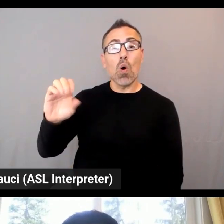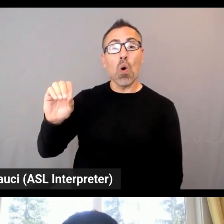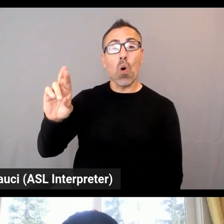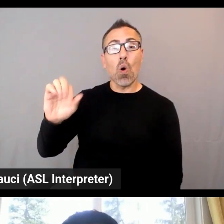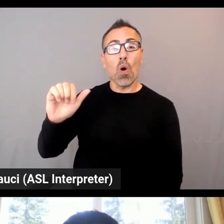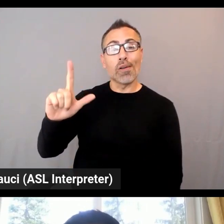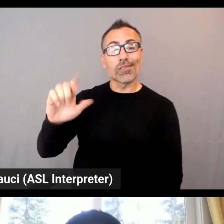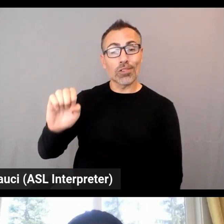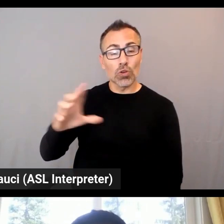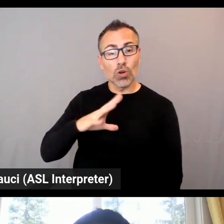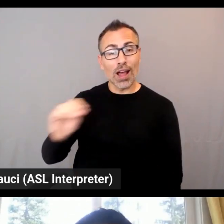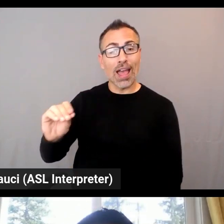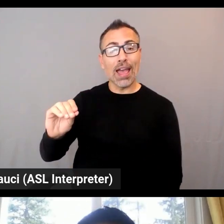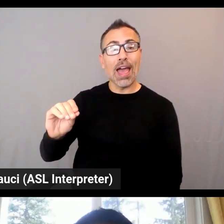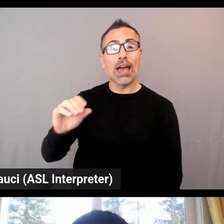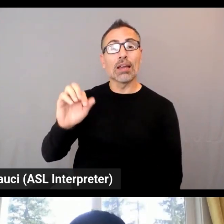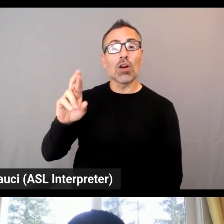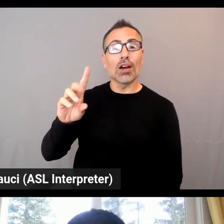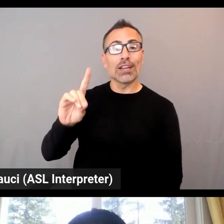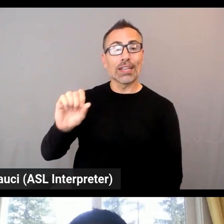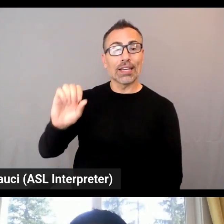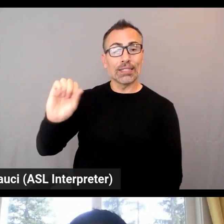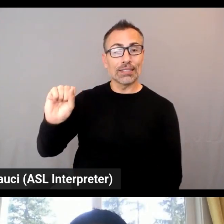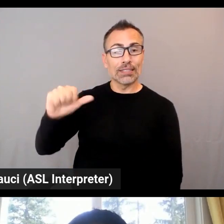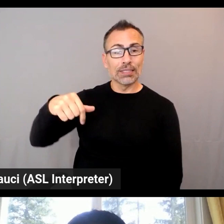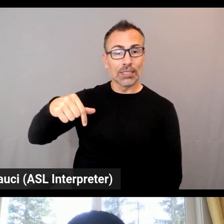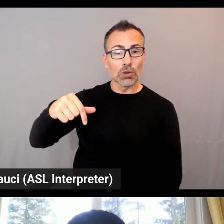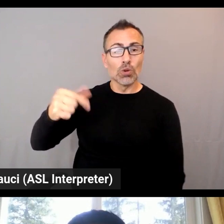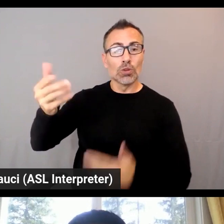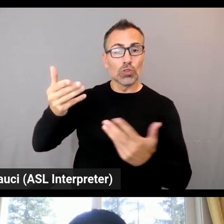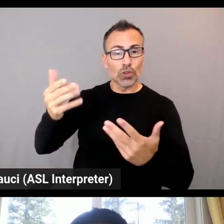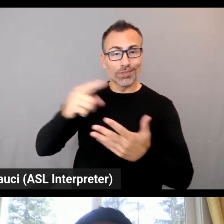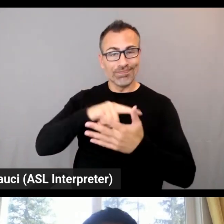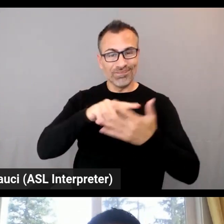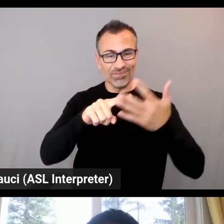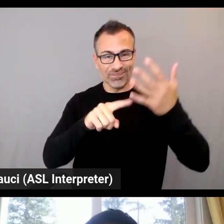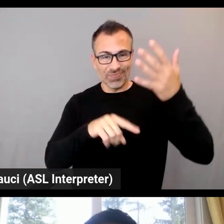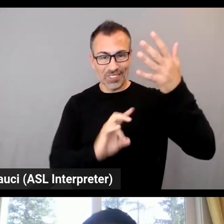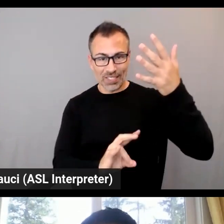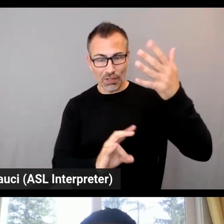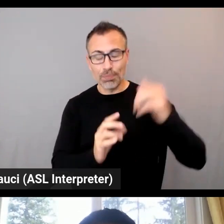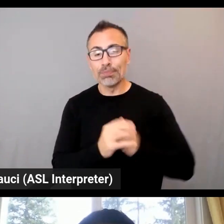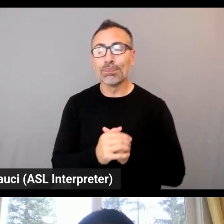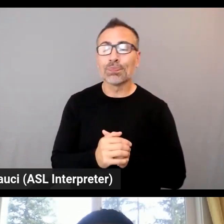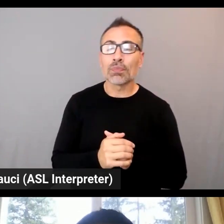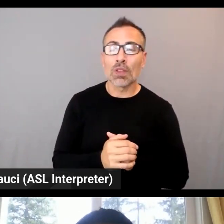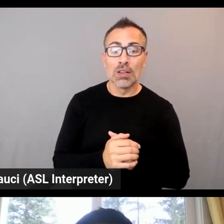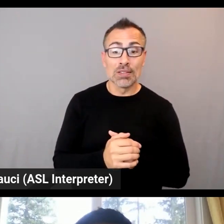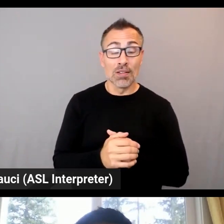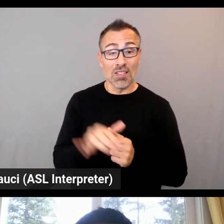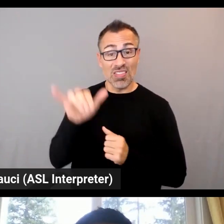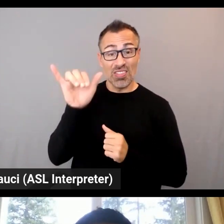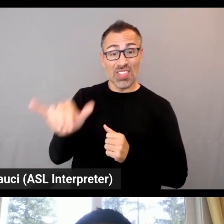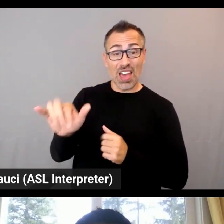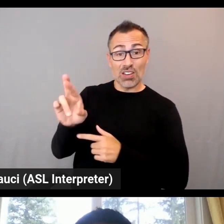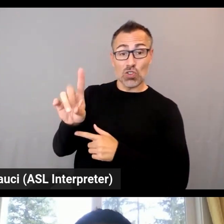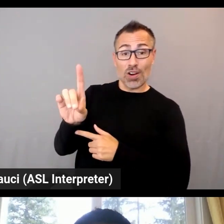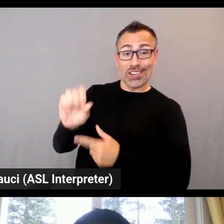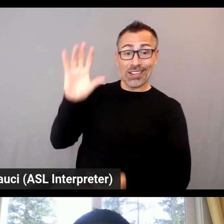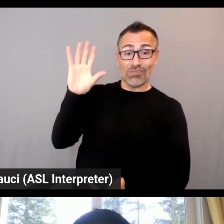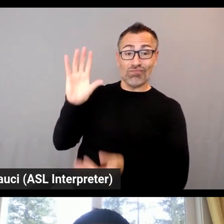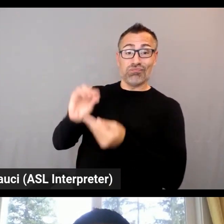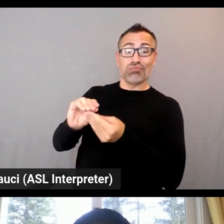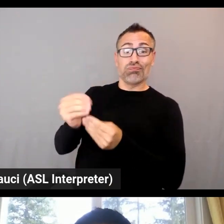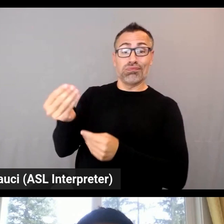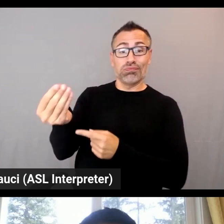Server. So that's about RDS. Anything else, Kyle, I should